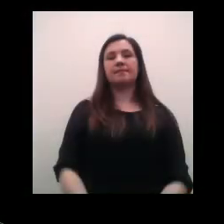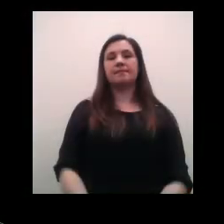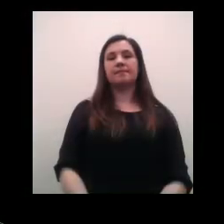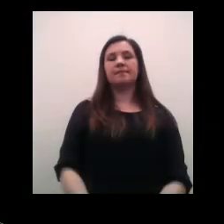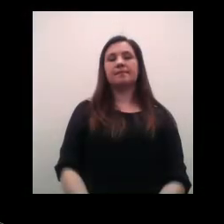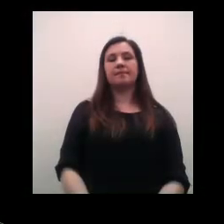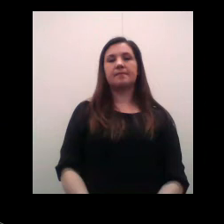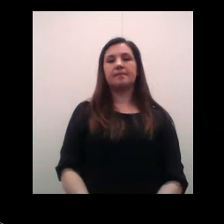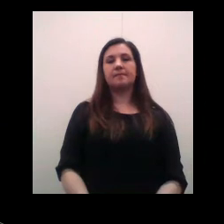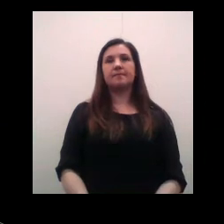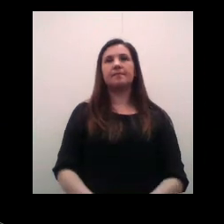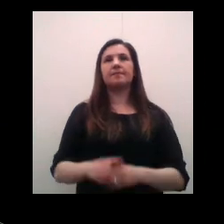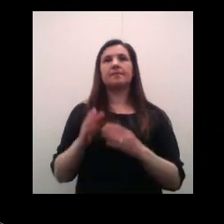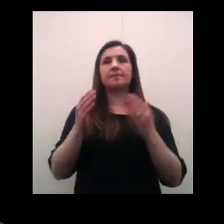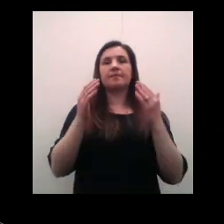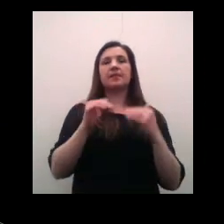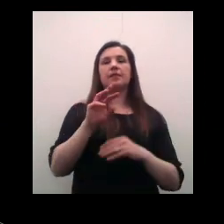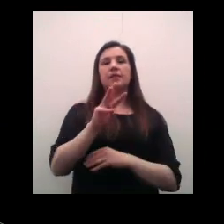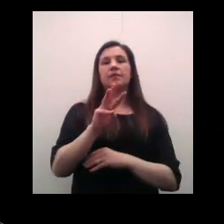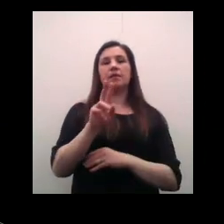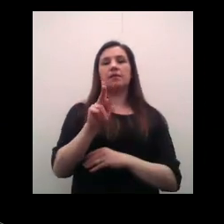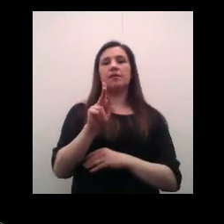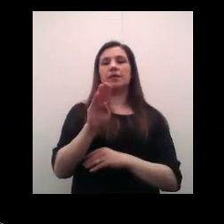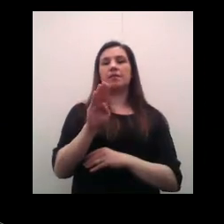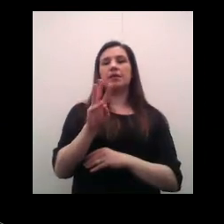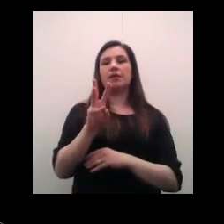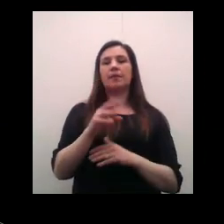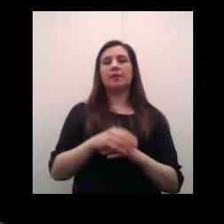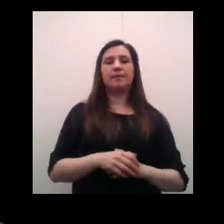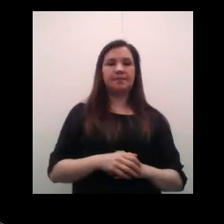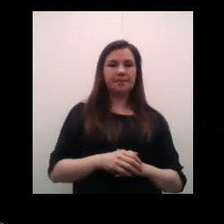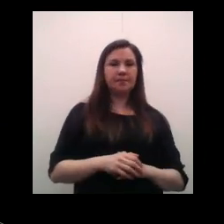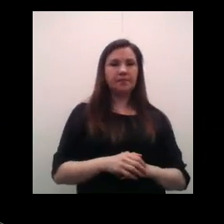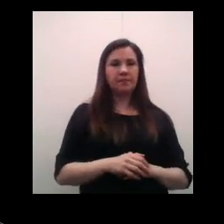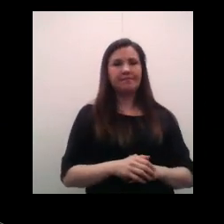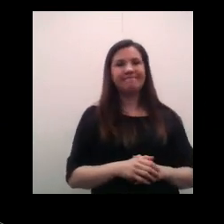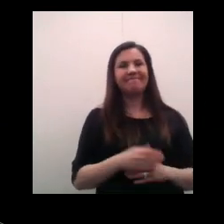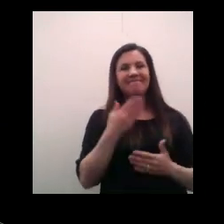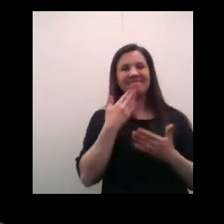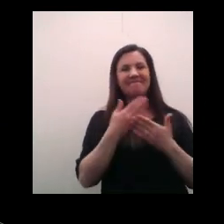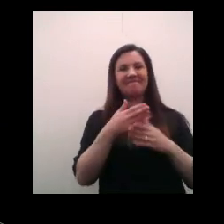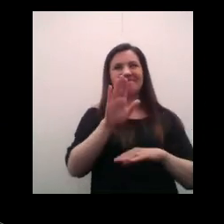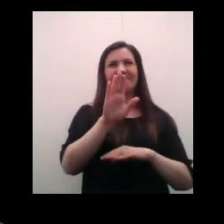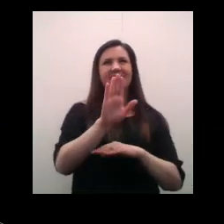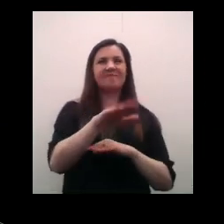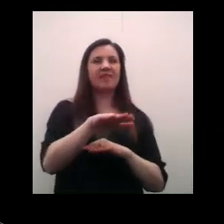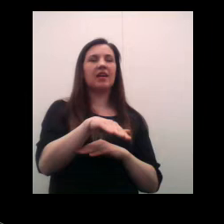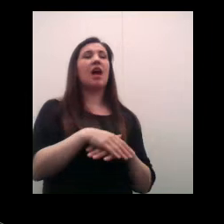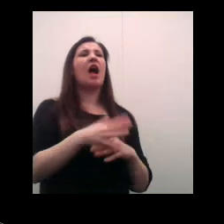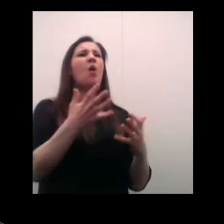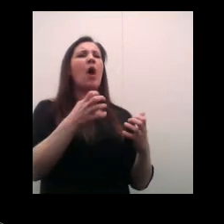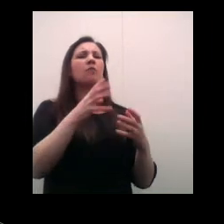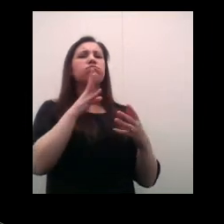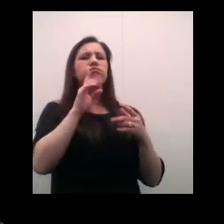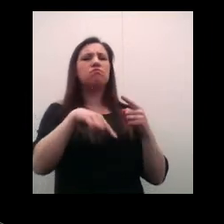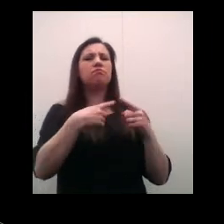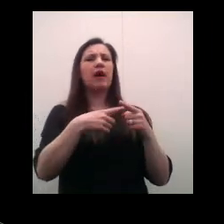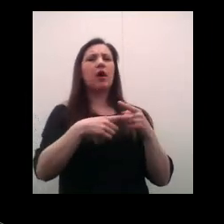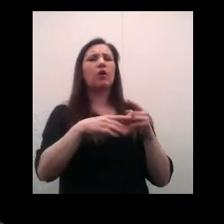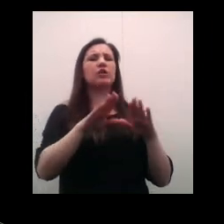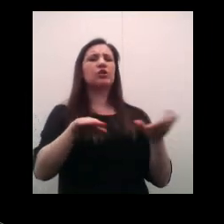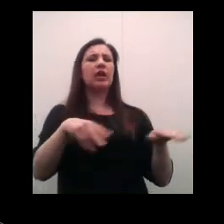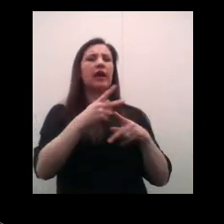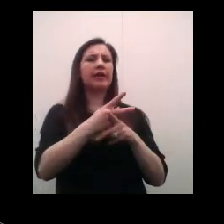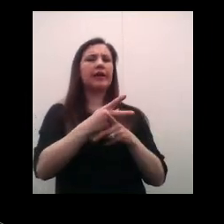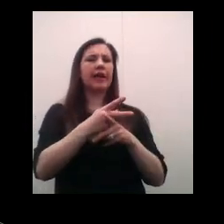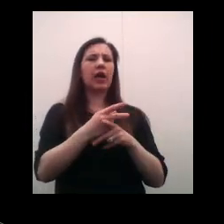Jeff Russo, WKBW. Yes, good afternoon, County Executive. I wanted to touch on the child care scholarship from